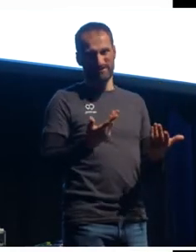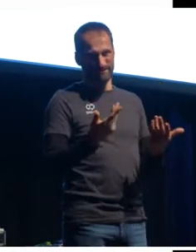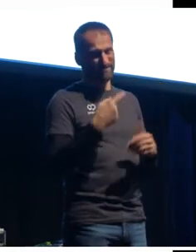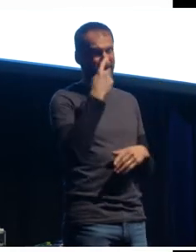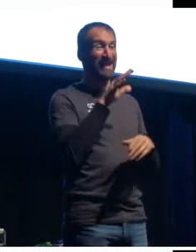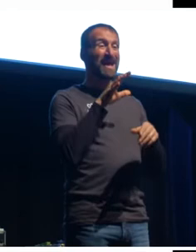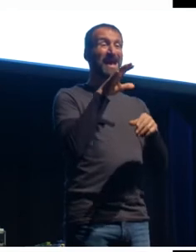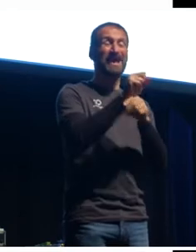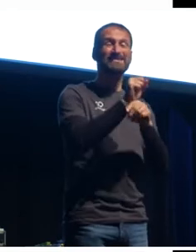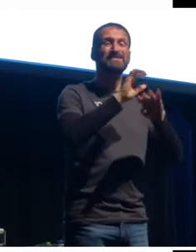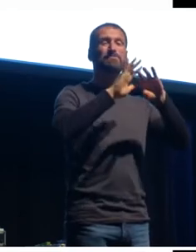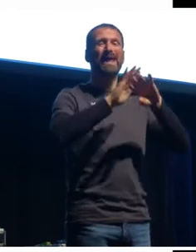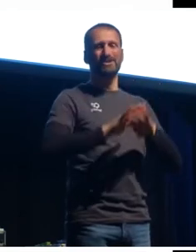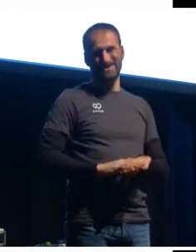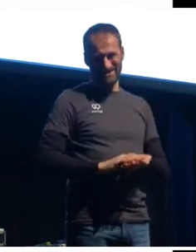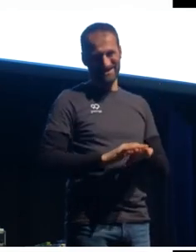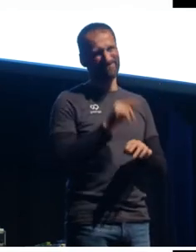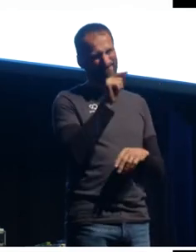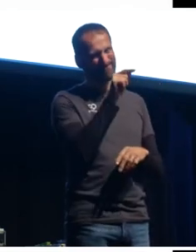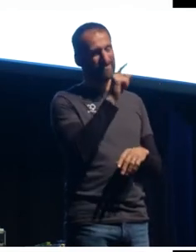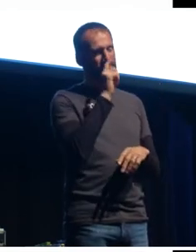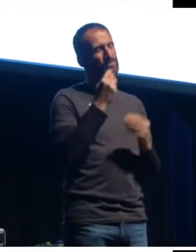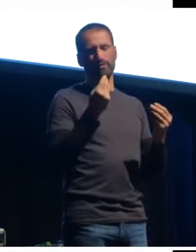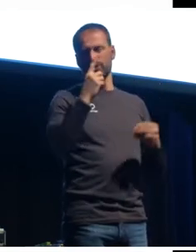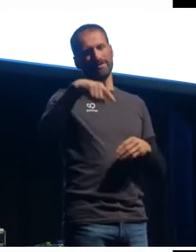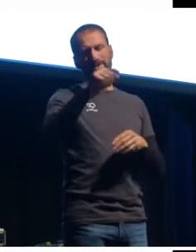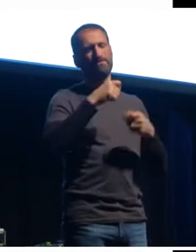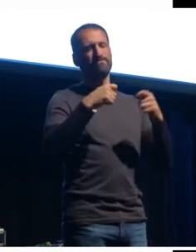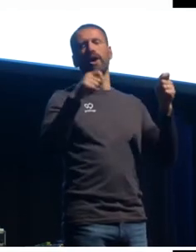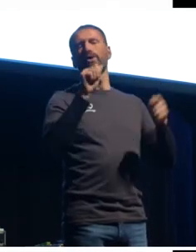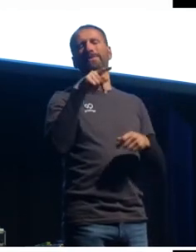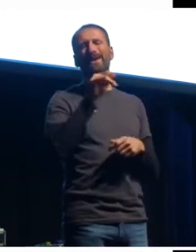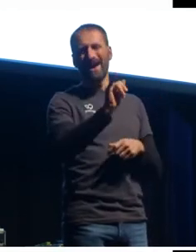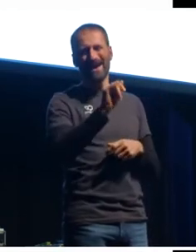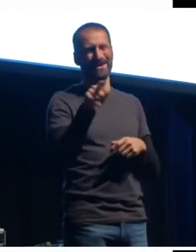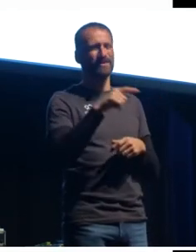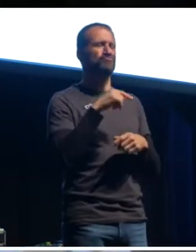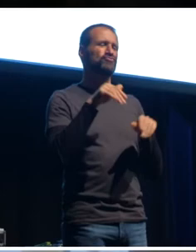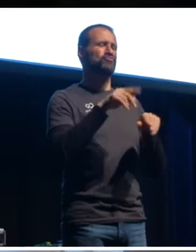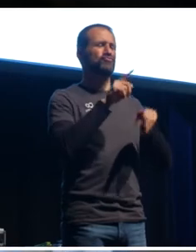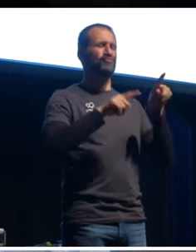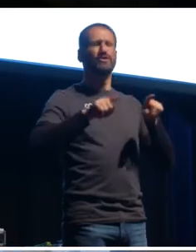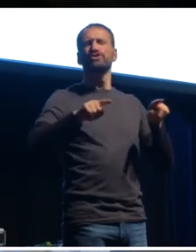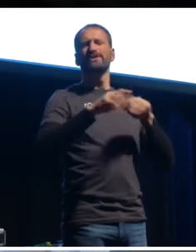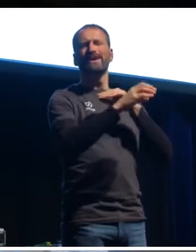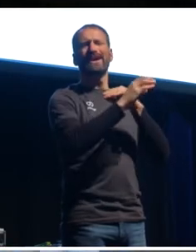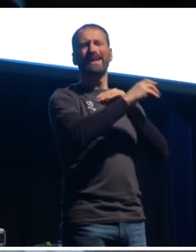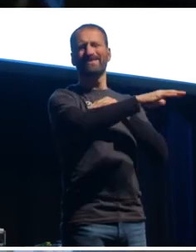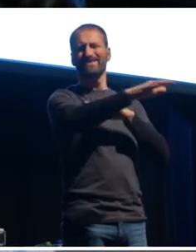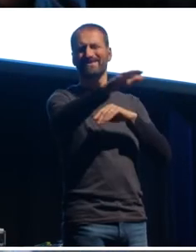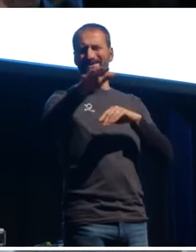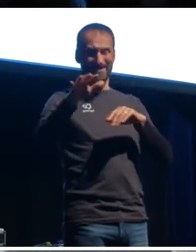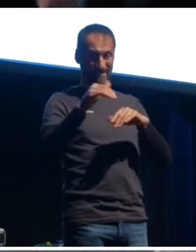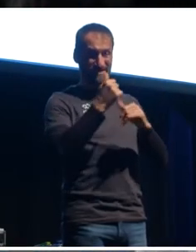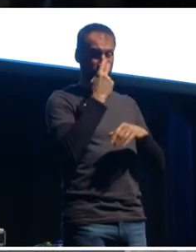something very common when you're building APIs and you have a diverse set of clients that are consuming those APIs. You